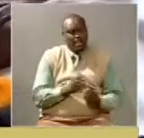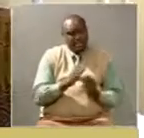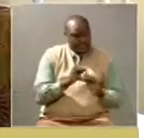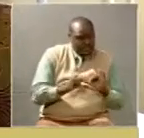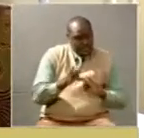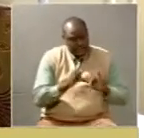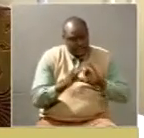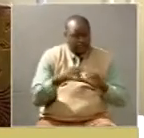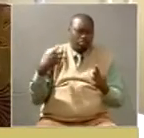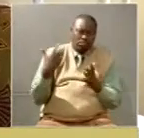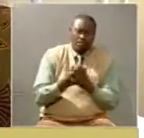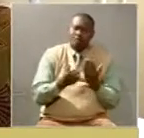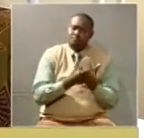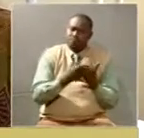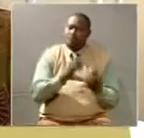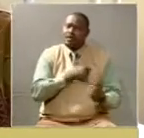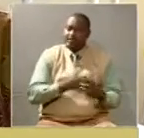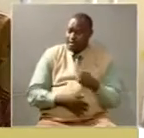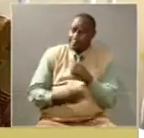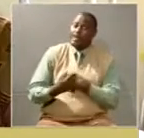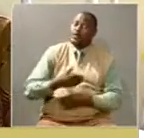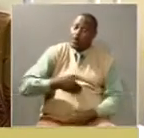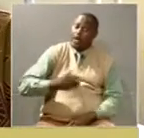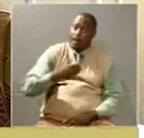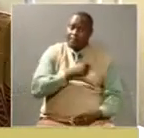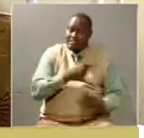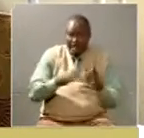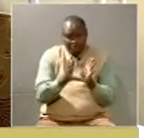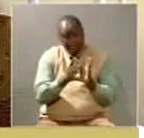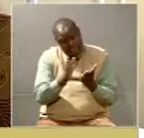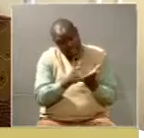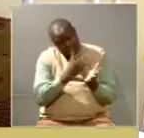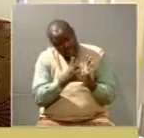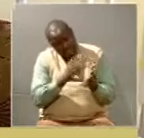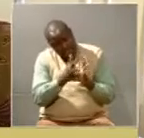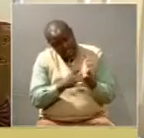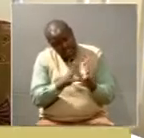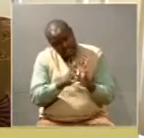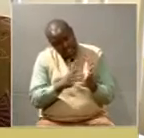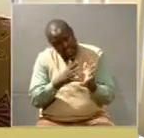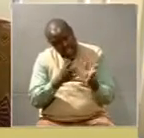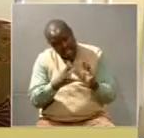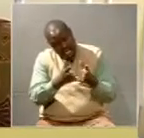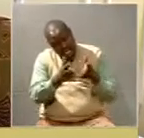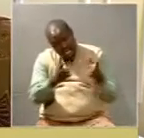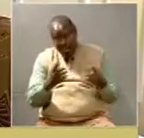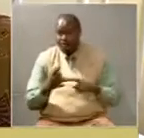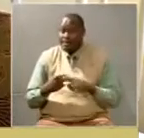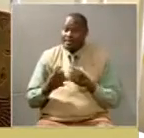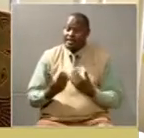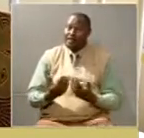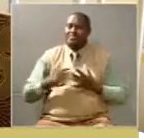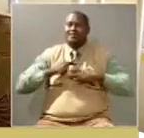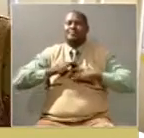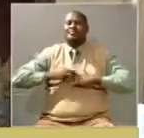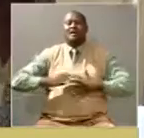mother. Nabade njoza bulunaku bulunaku kati ndabanga bikaze nange ndi musanyifu lwakuba nti